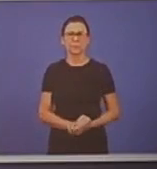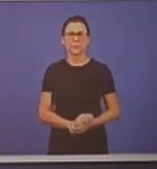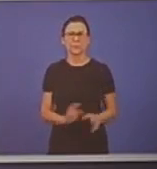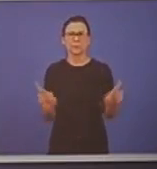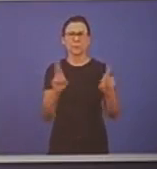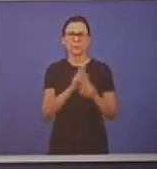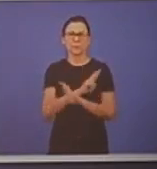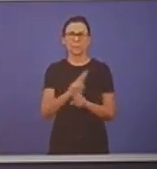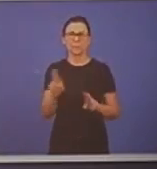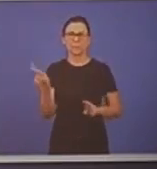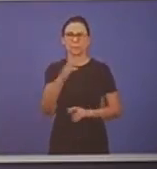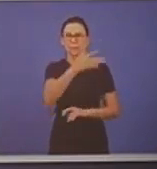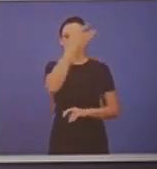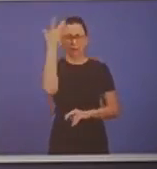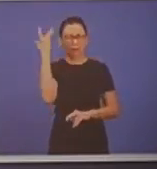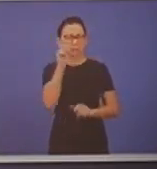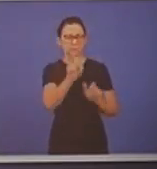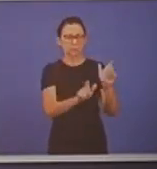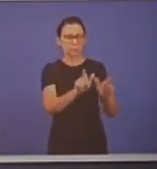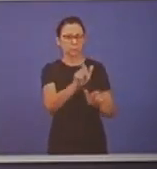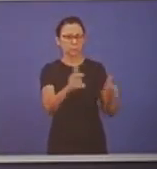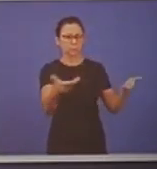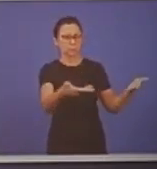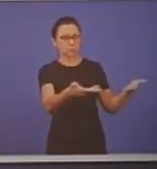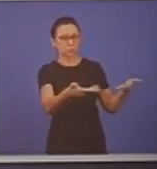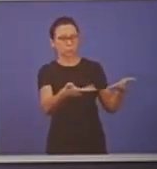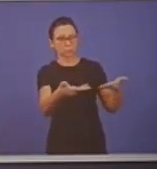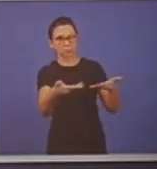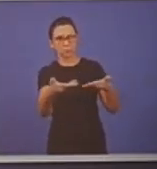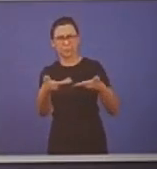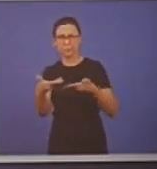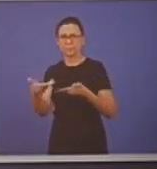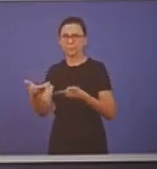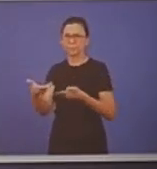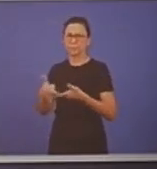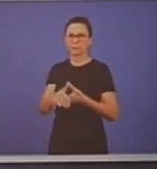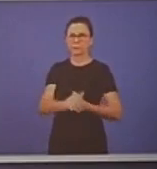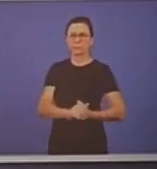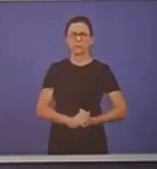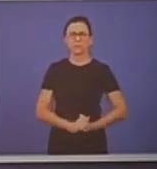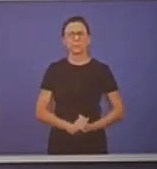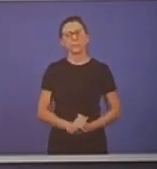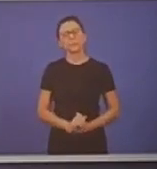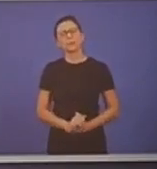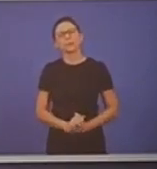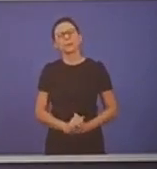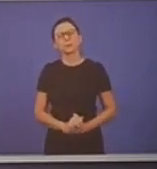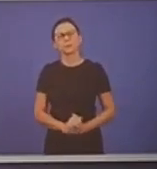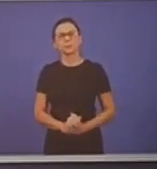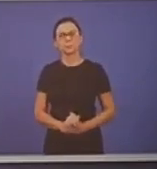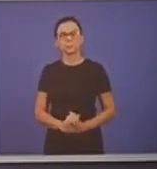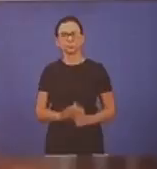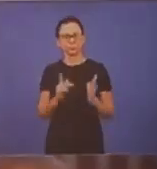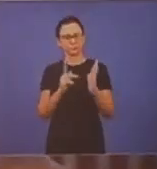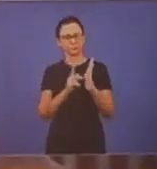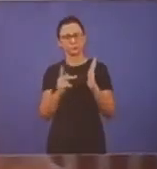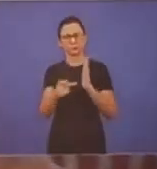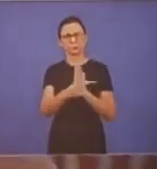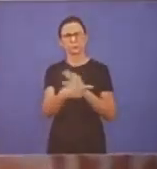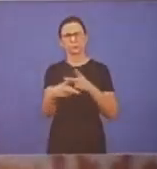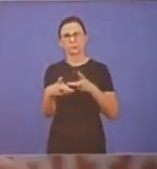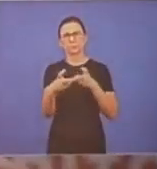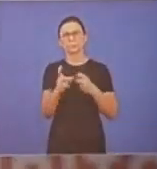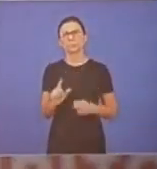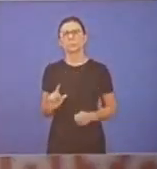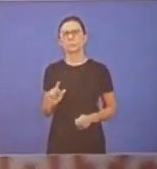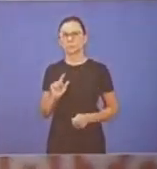2, 3, 8, and 10. So that is the relation, the correlation about the invitation. What we can